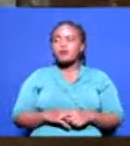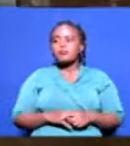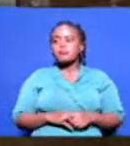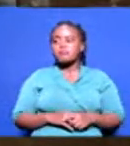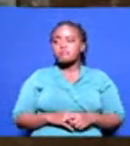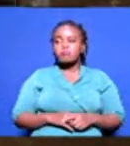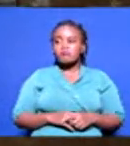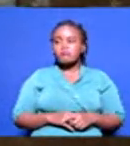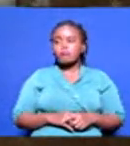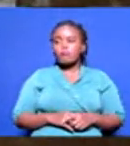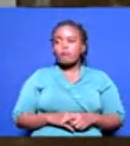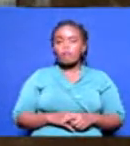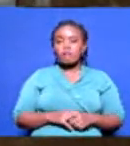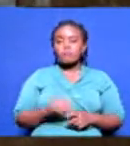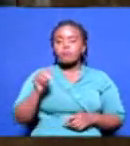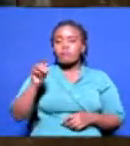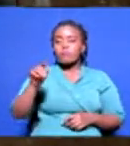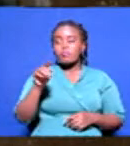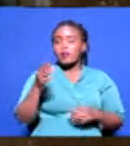Among the dispossessed.